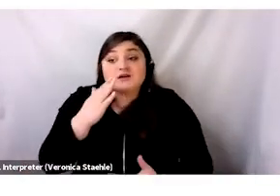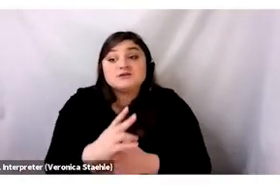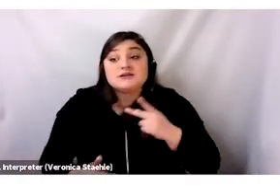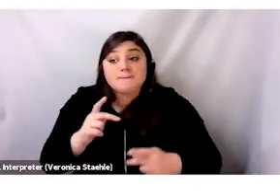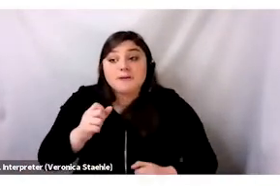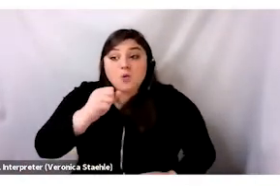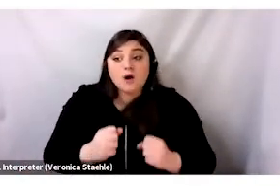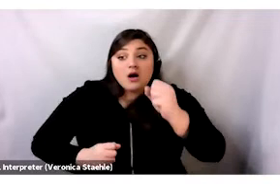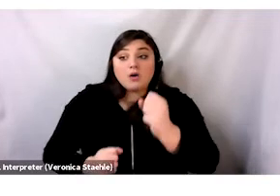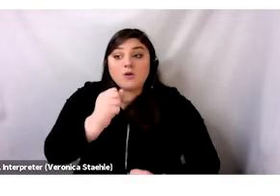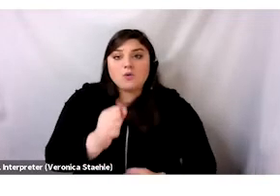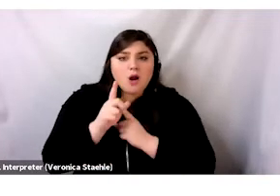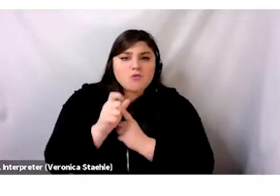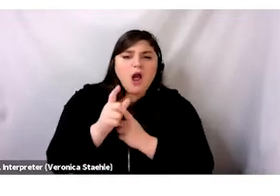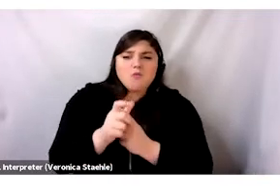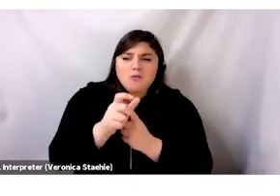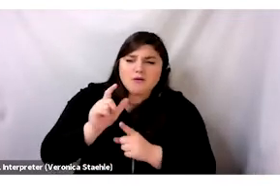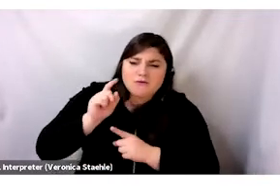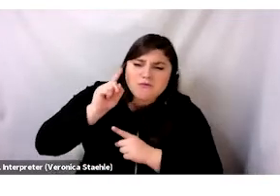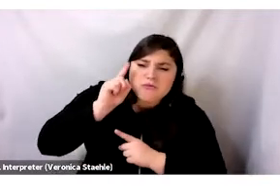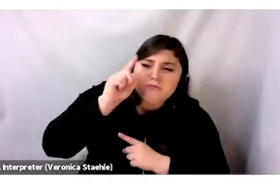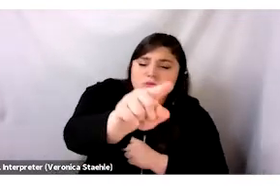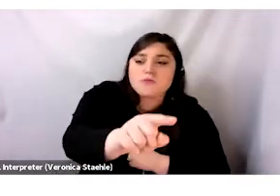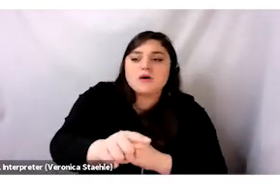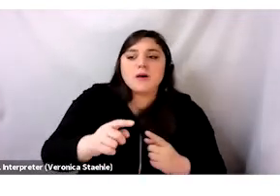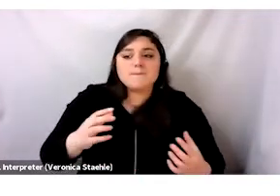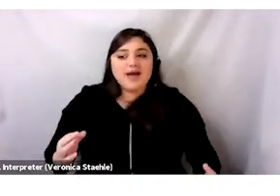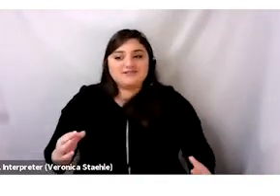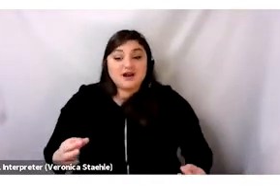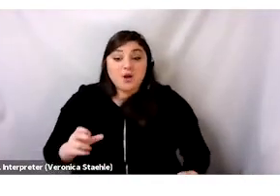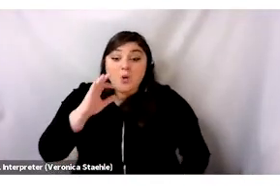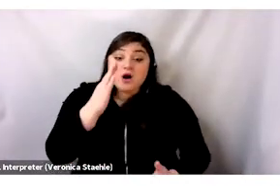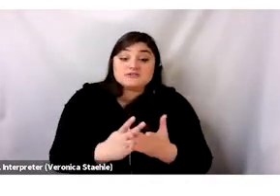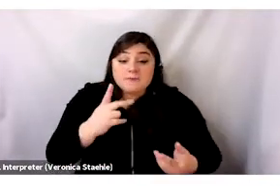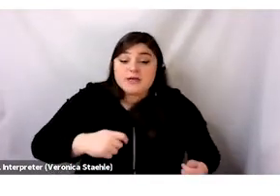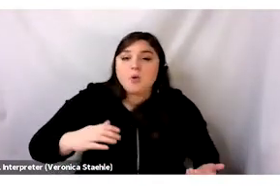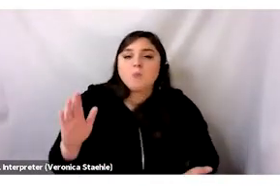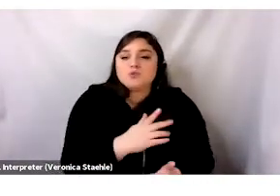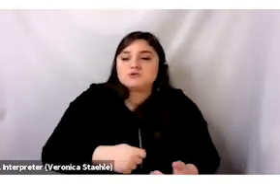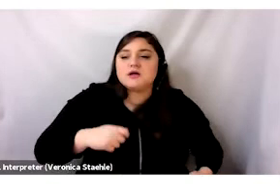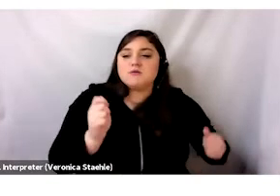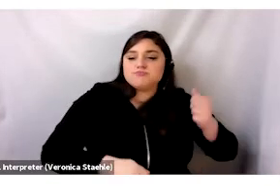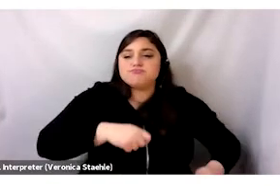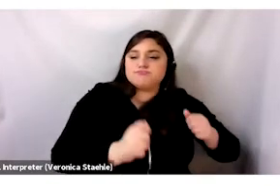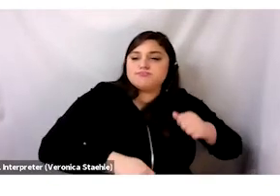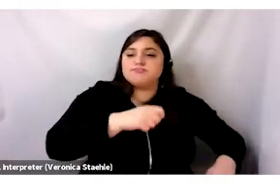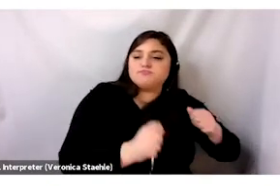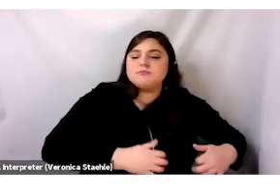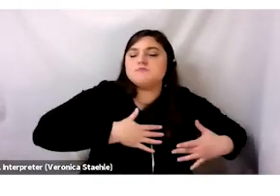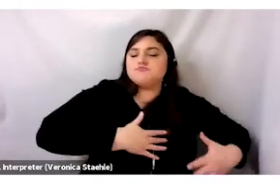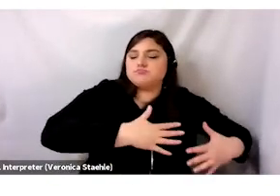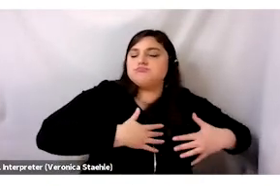playing music, and music becomes their form of either individual or group meditation.